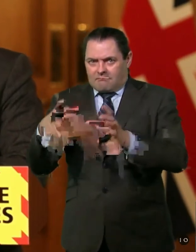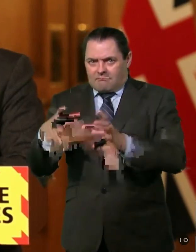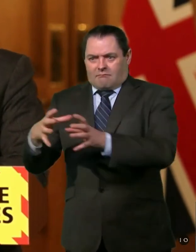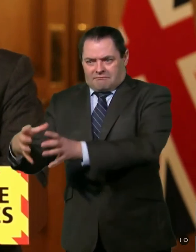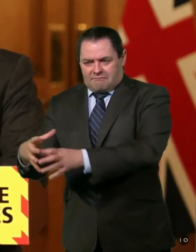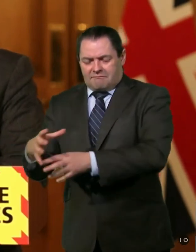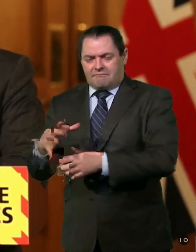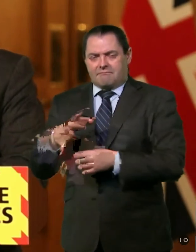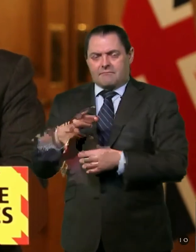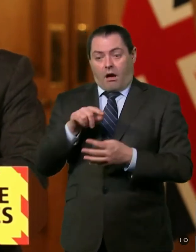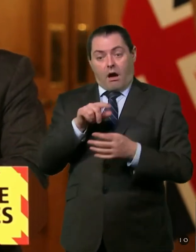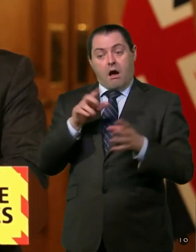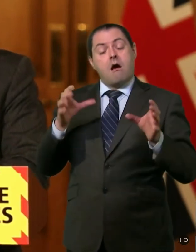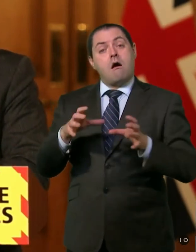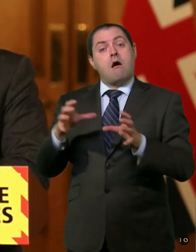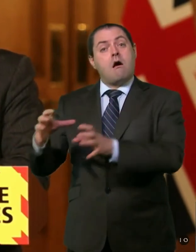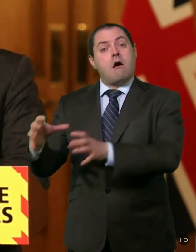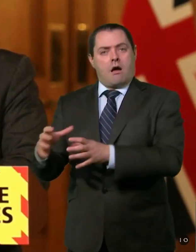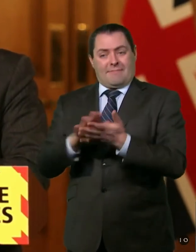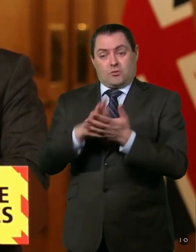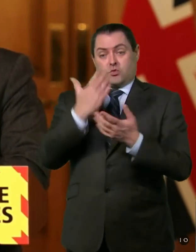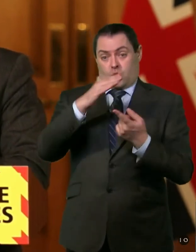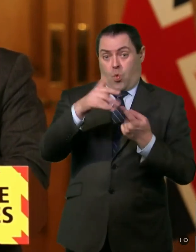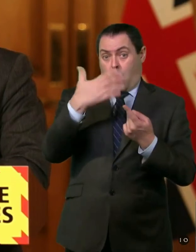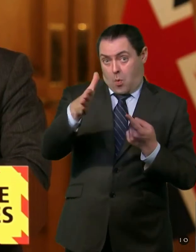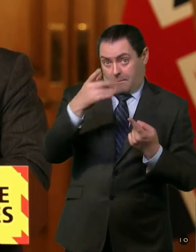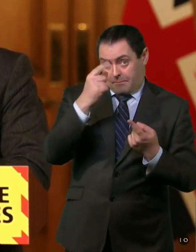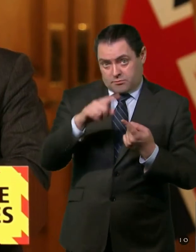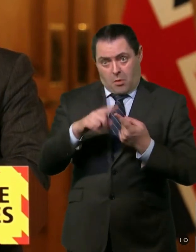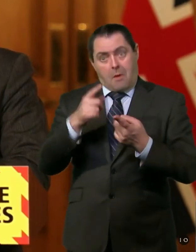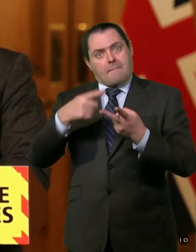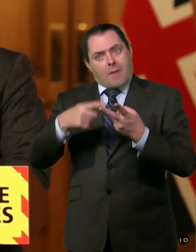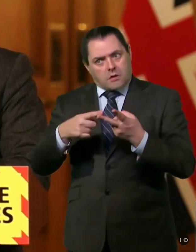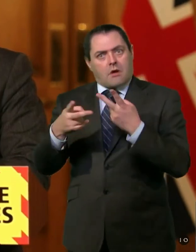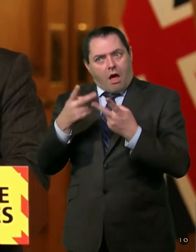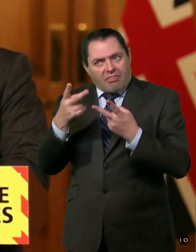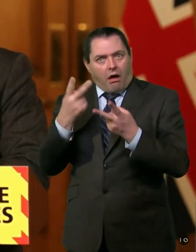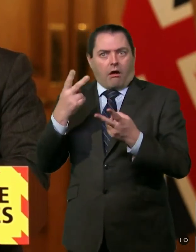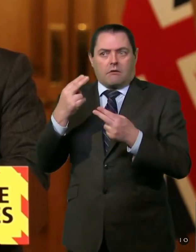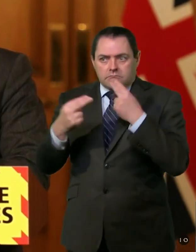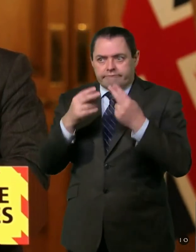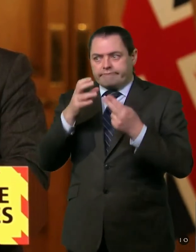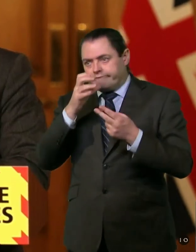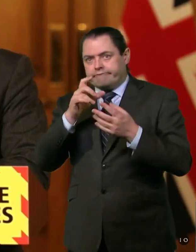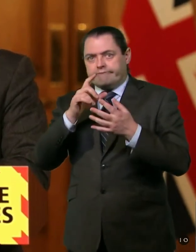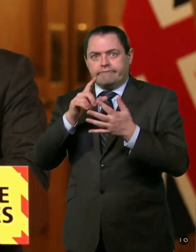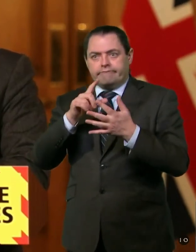can do in those sectors as well. And as I said earlier on, I will be setting out